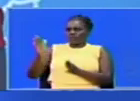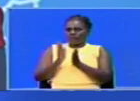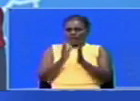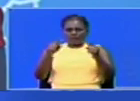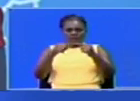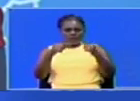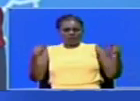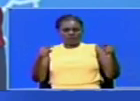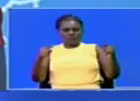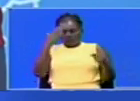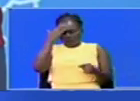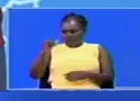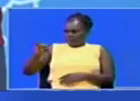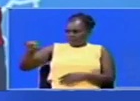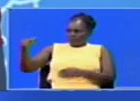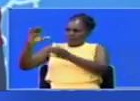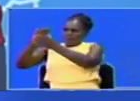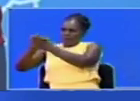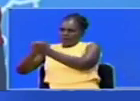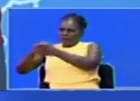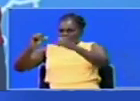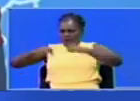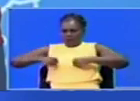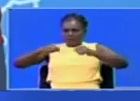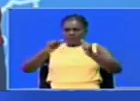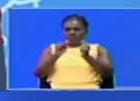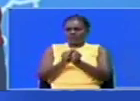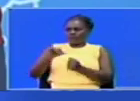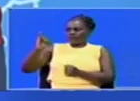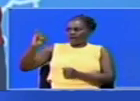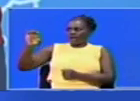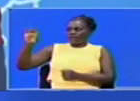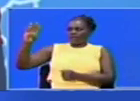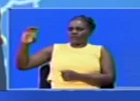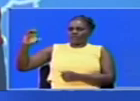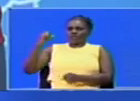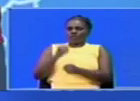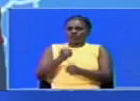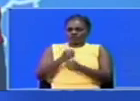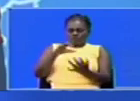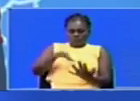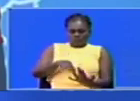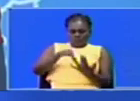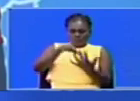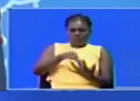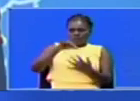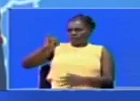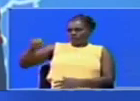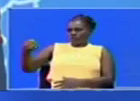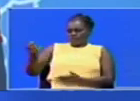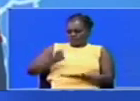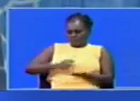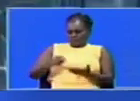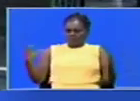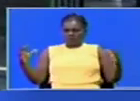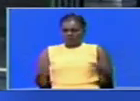opposition after the ruling party struck a deal with the electoral agency to conduct its primaries. Jubilee Party head of secretariat